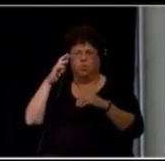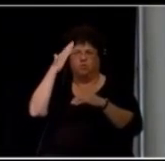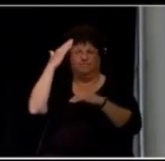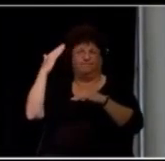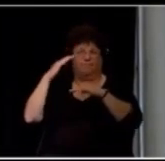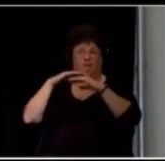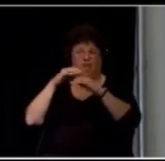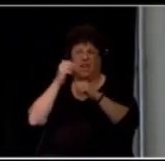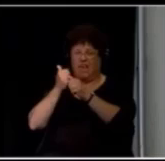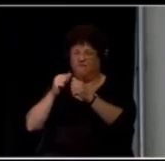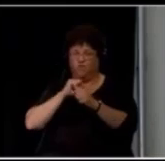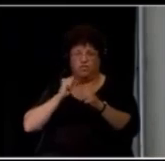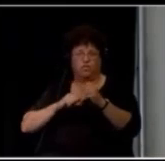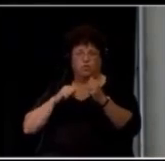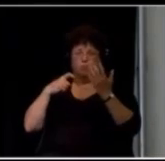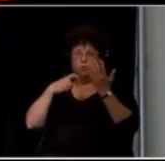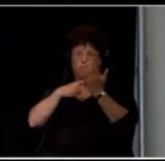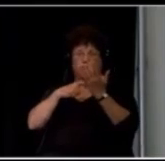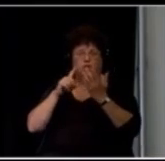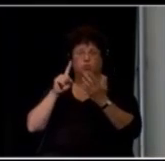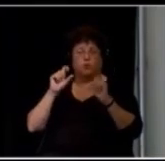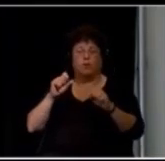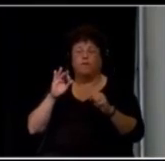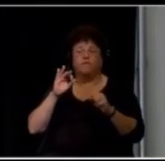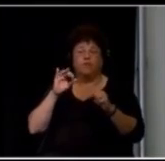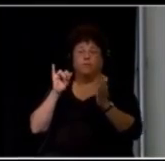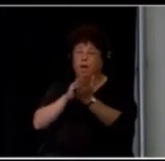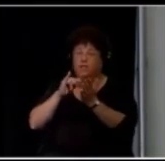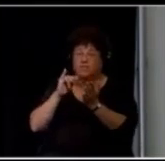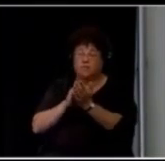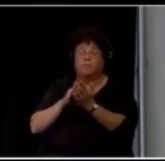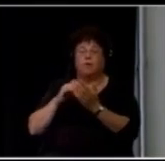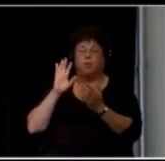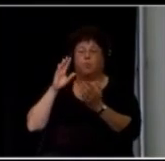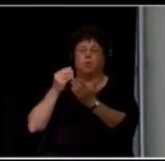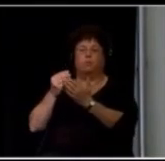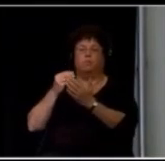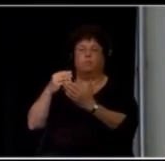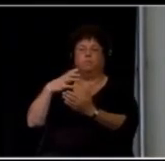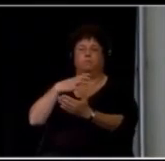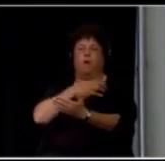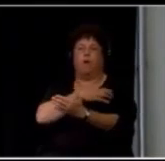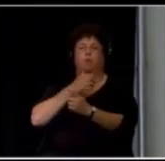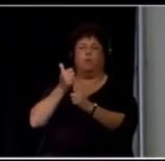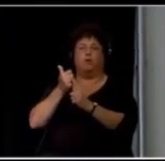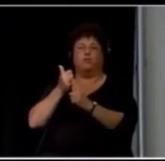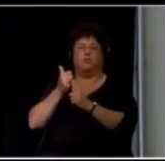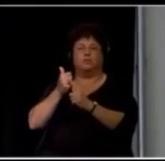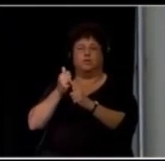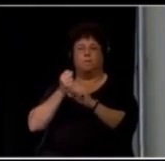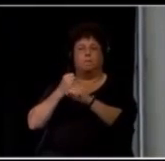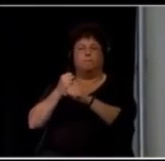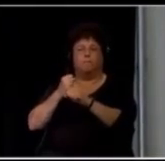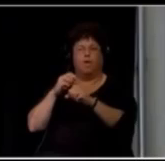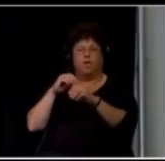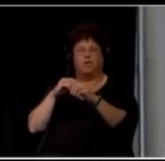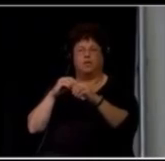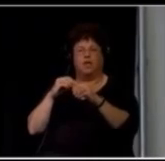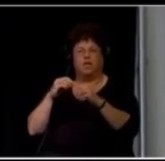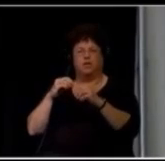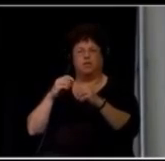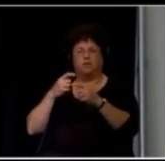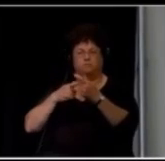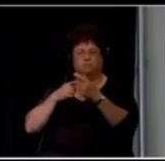supercharger where it's possible to do so. Or if it's not possible to do so, make sure that we're purchasing power that is generated in a renewable